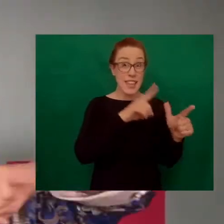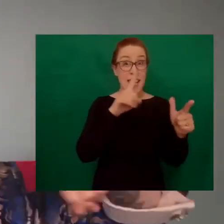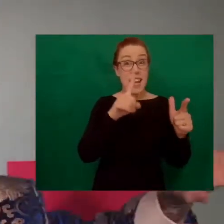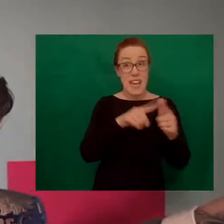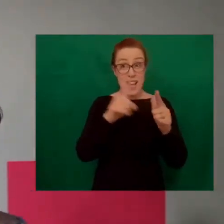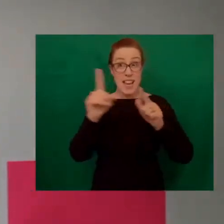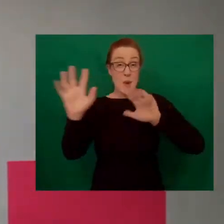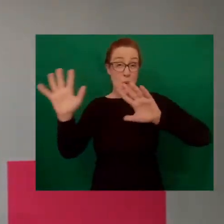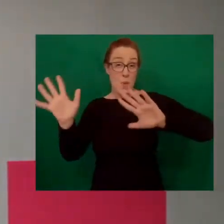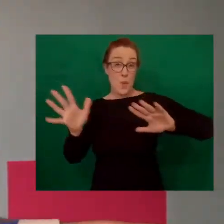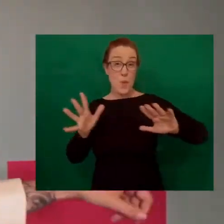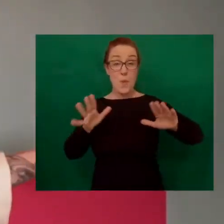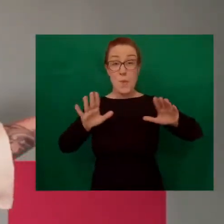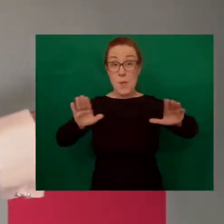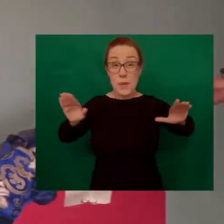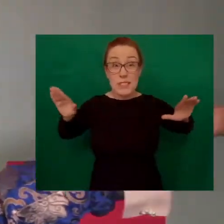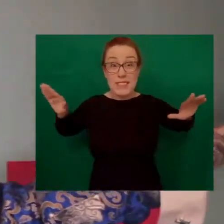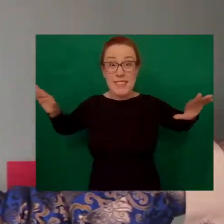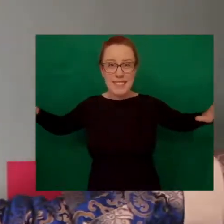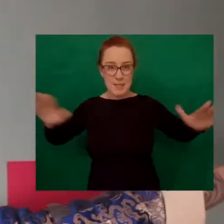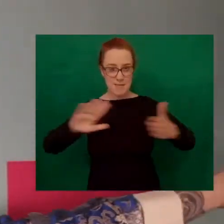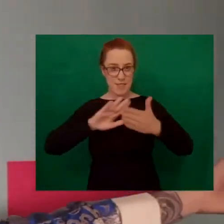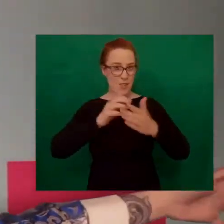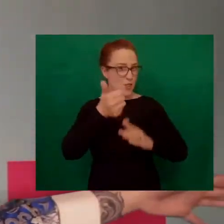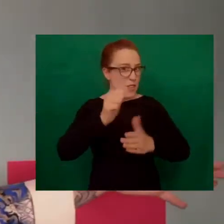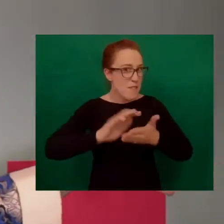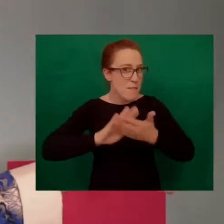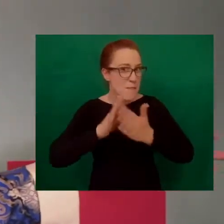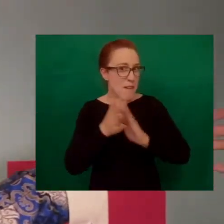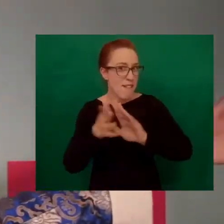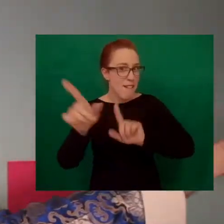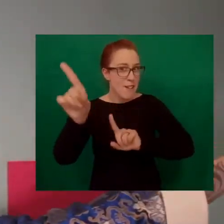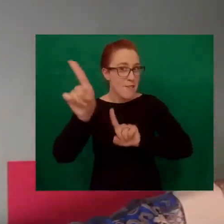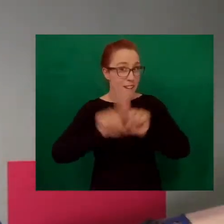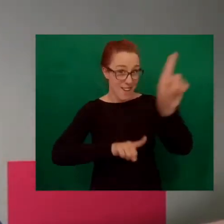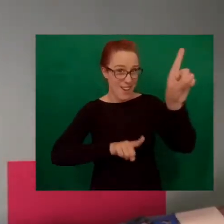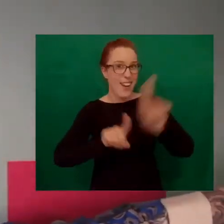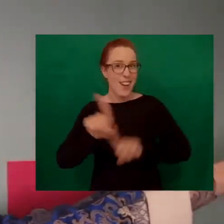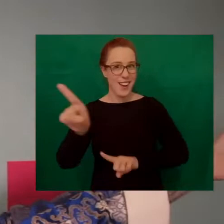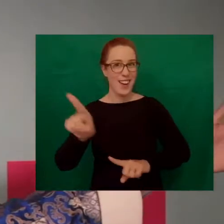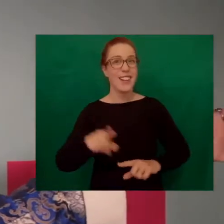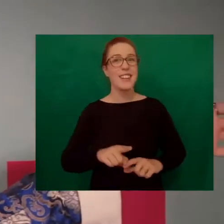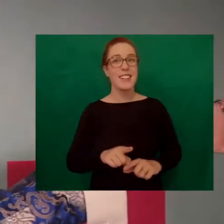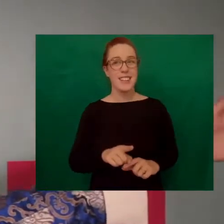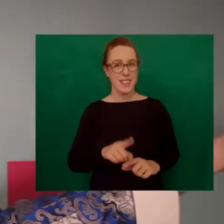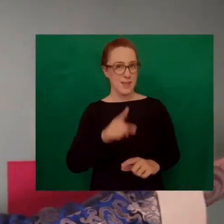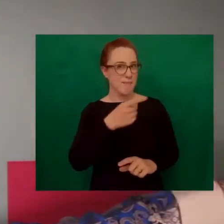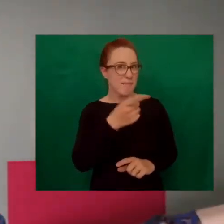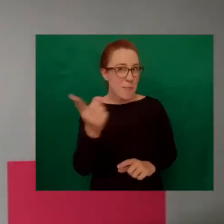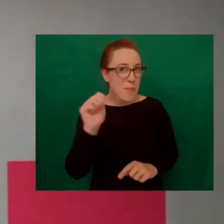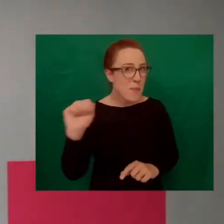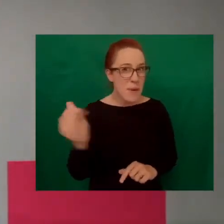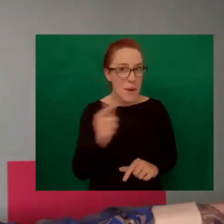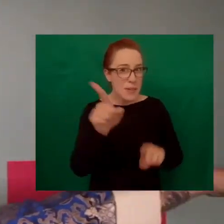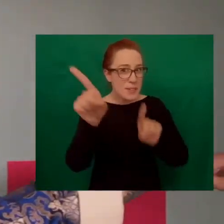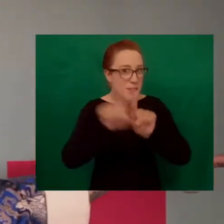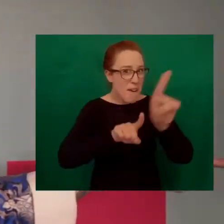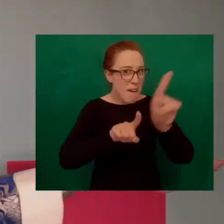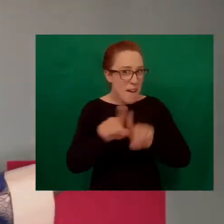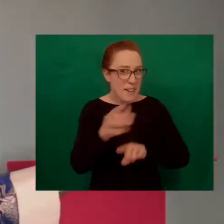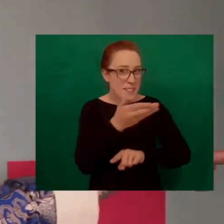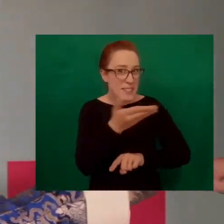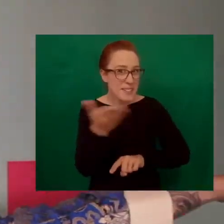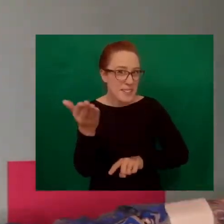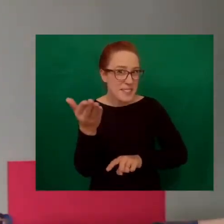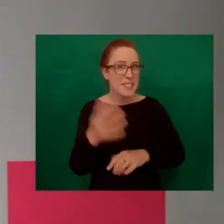our arms down, make ourselves into a giant star, because that's what you are. Reaching